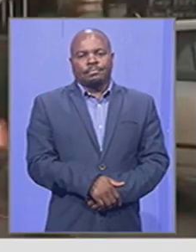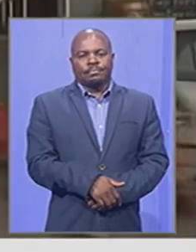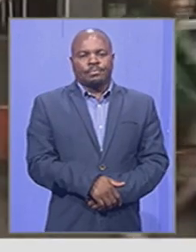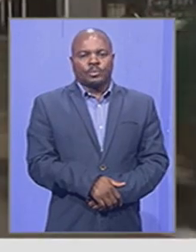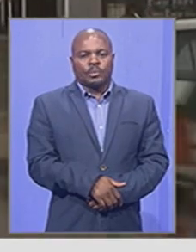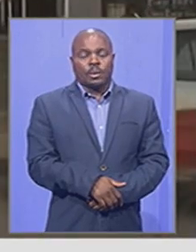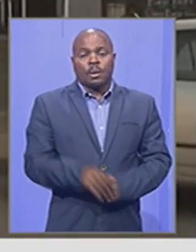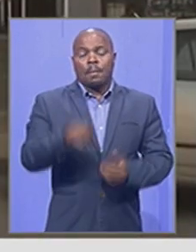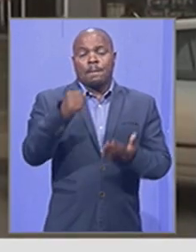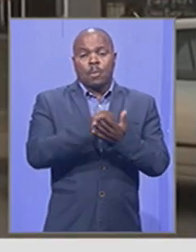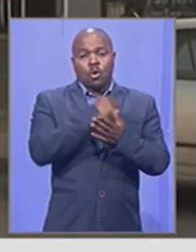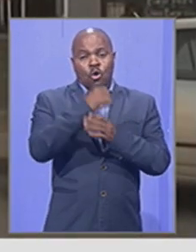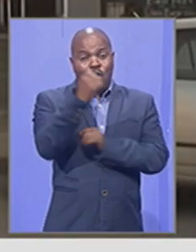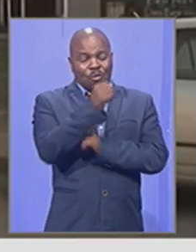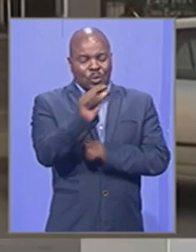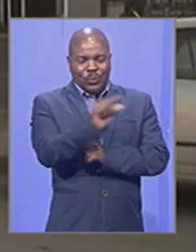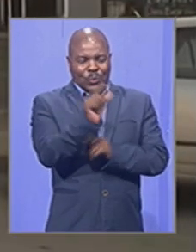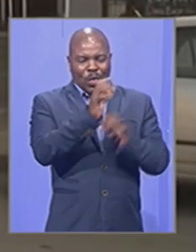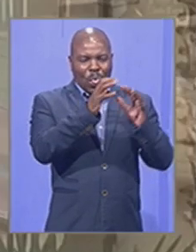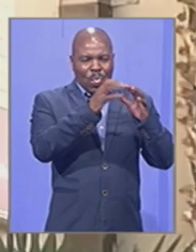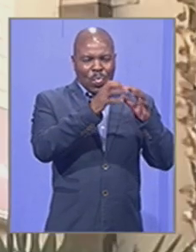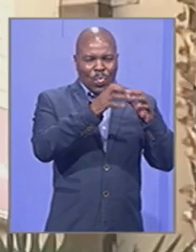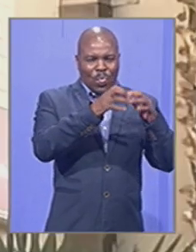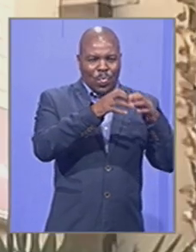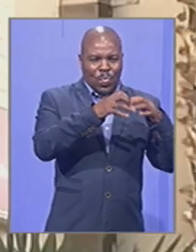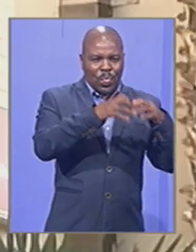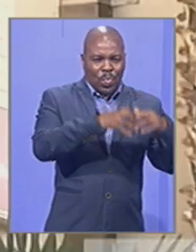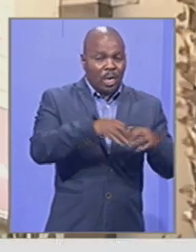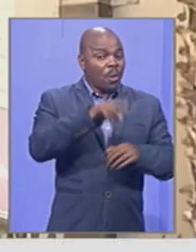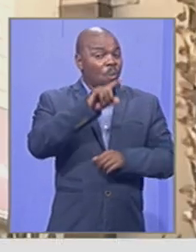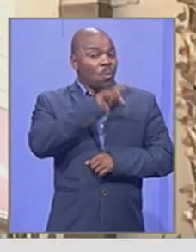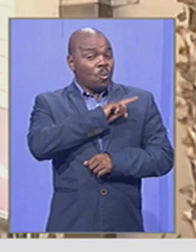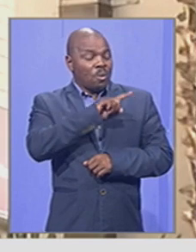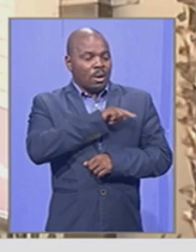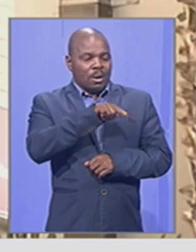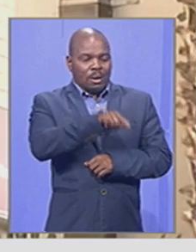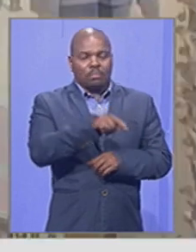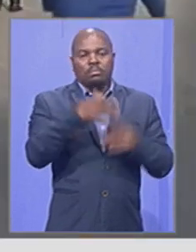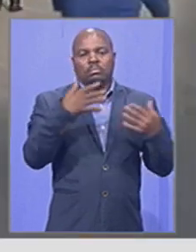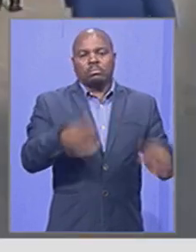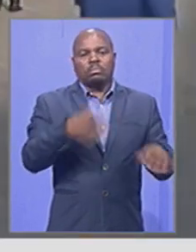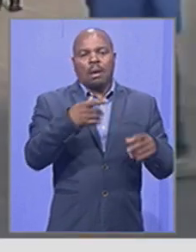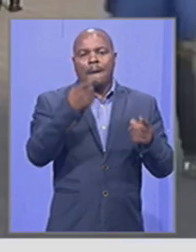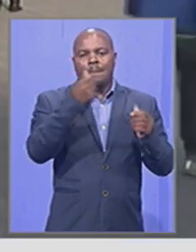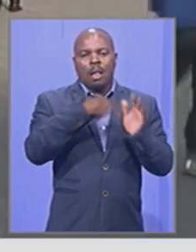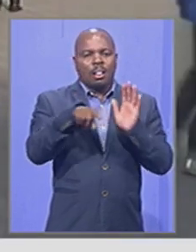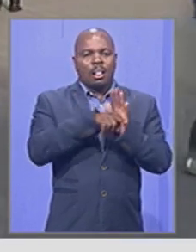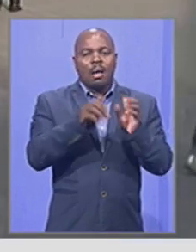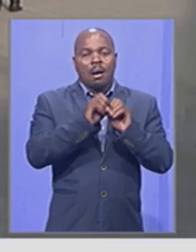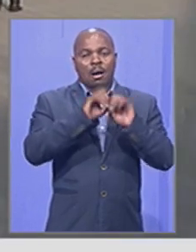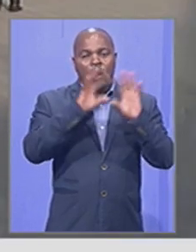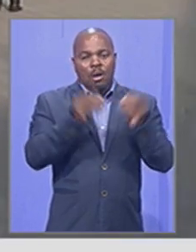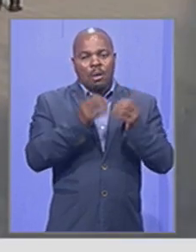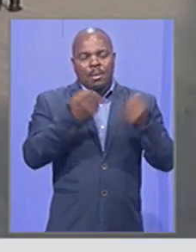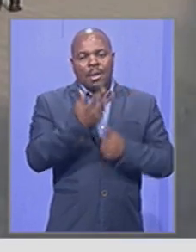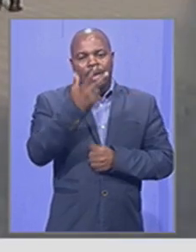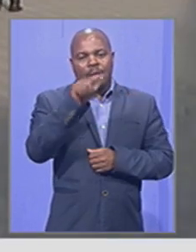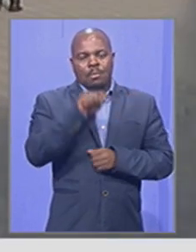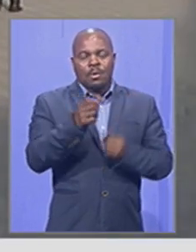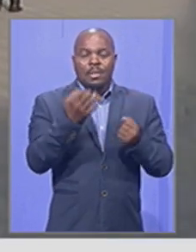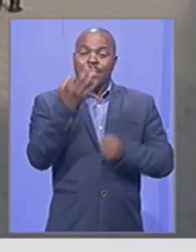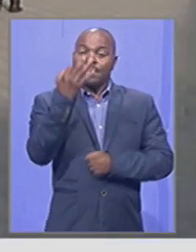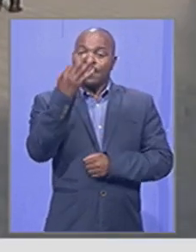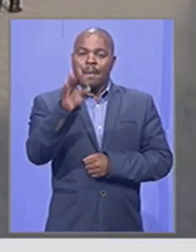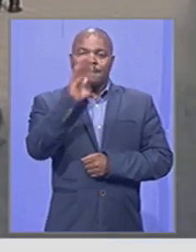Post office e gaufi le phutlhamo se ke morago ga gore e iphitlhele e le mo molatong wa madi a kana ka diranta di le 8.3 bilione